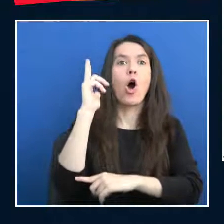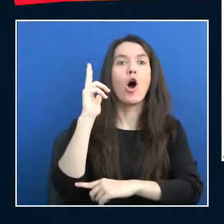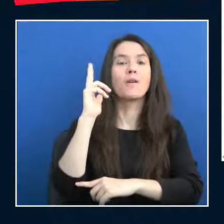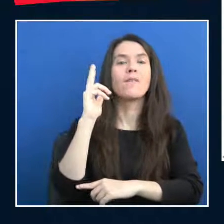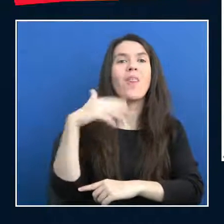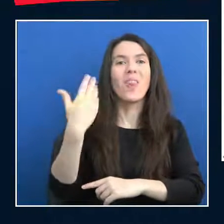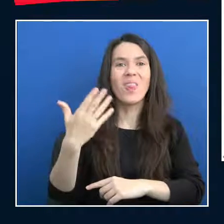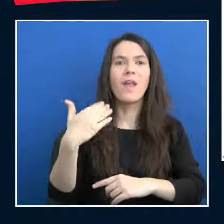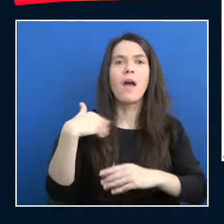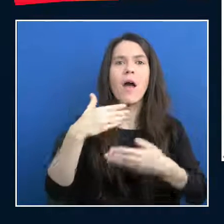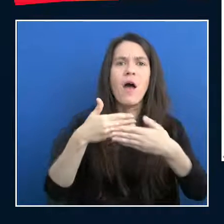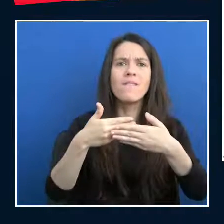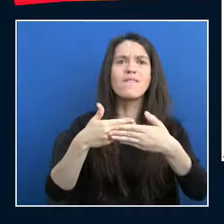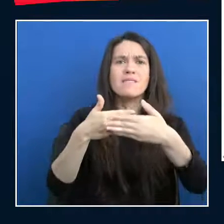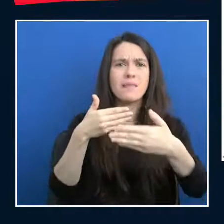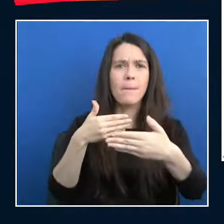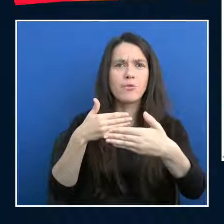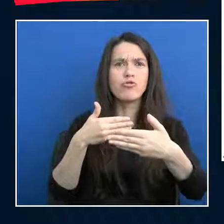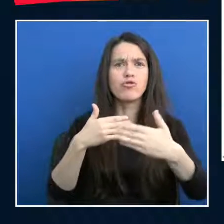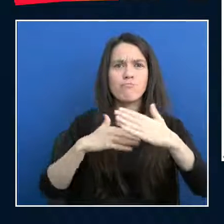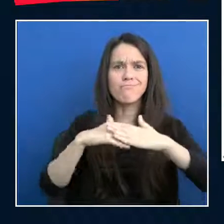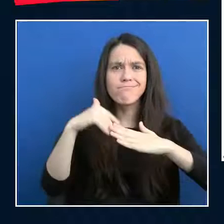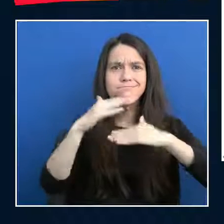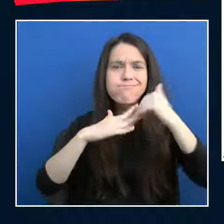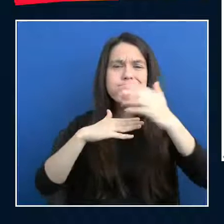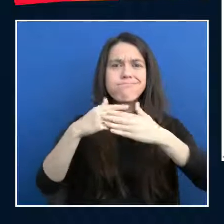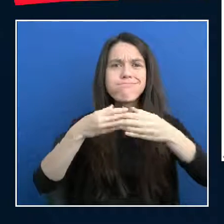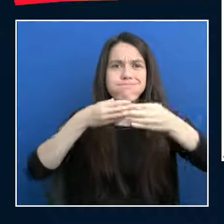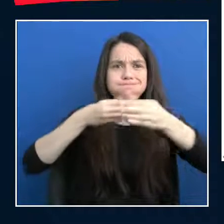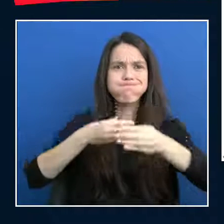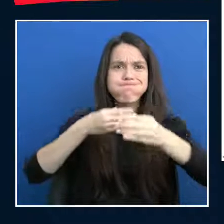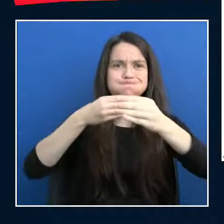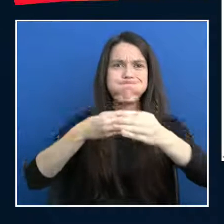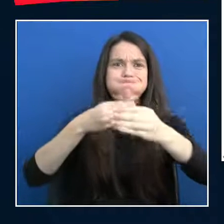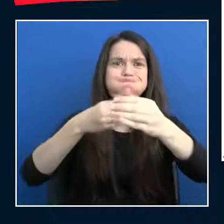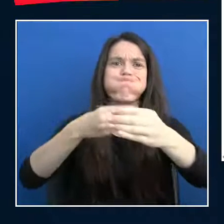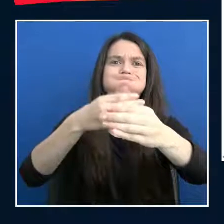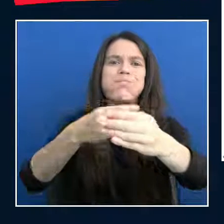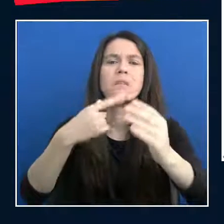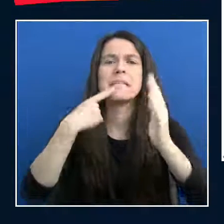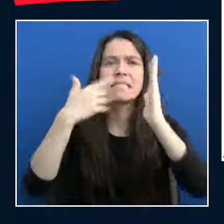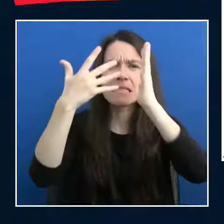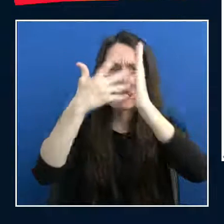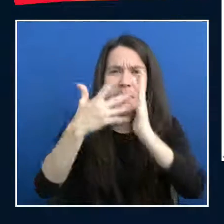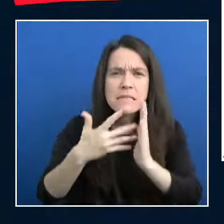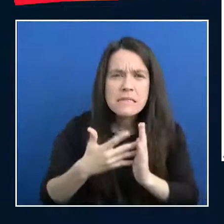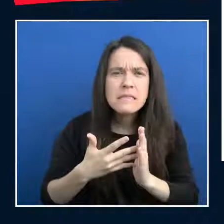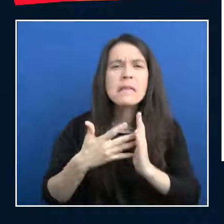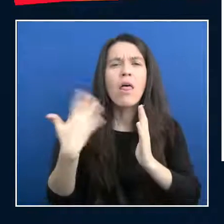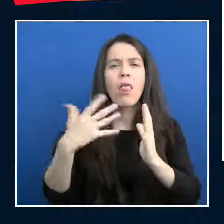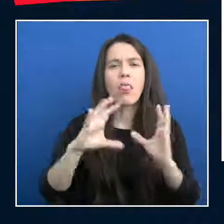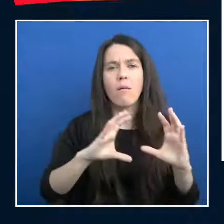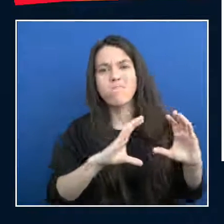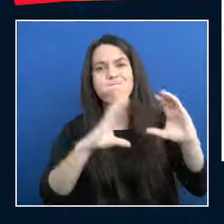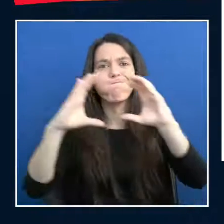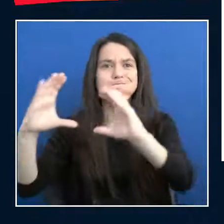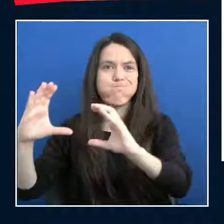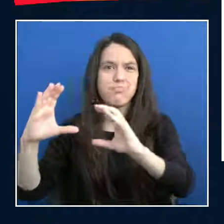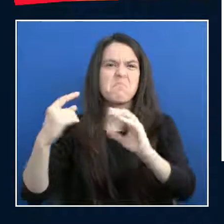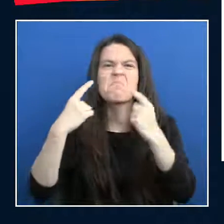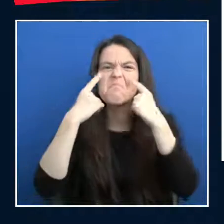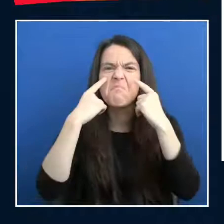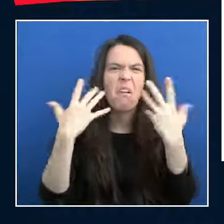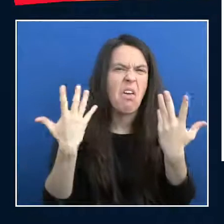separation of build, test, and deployment. So you have like a build container, a testing container, and a deployment one. Let's see how that looks